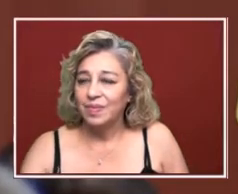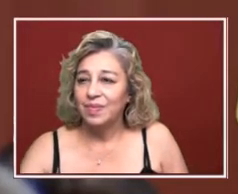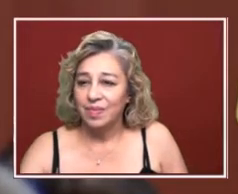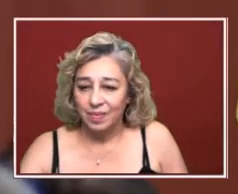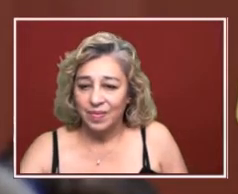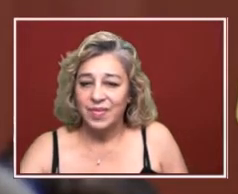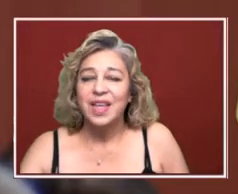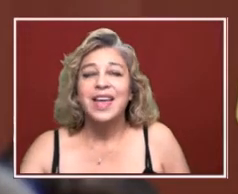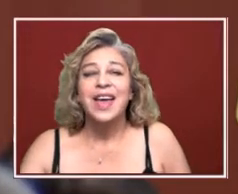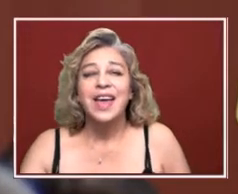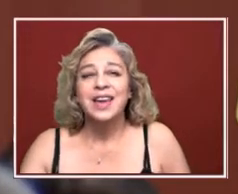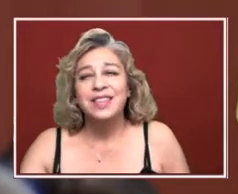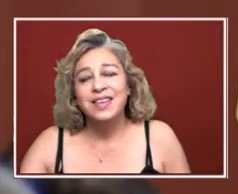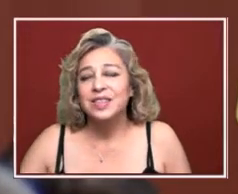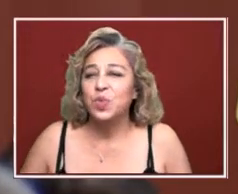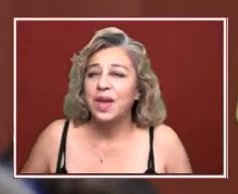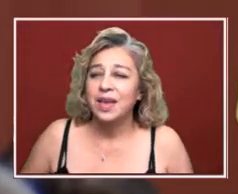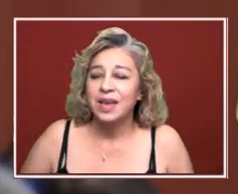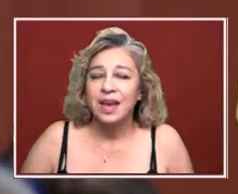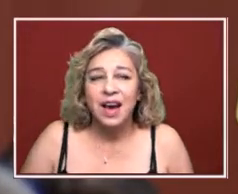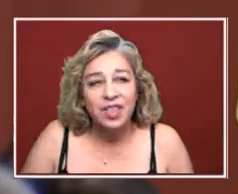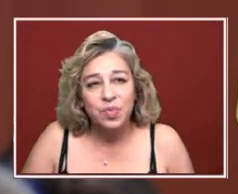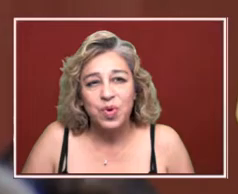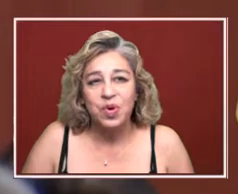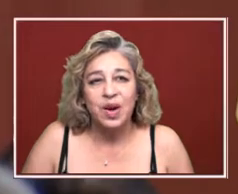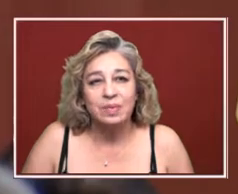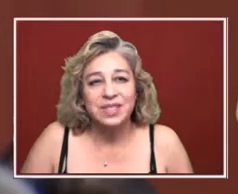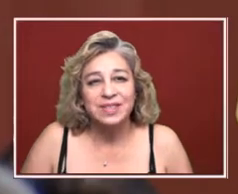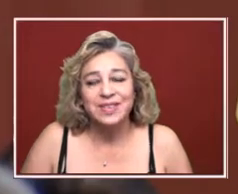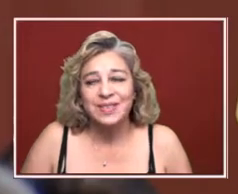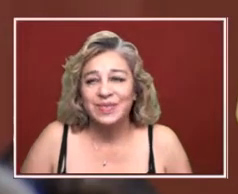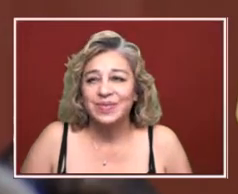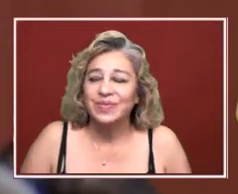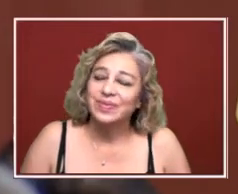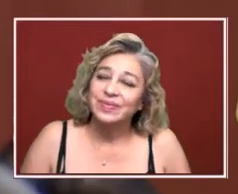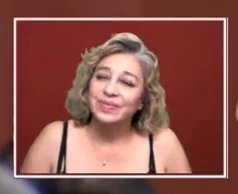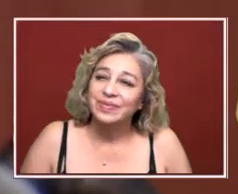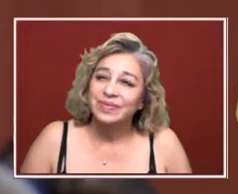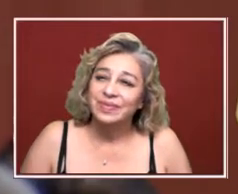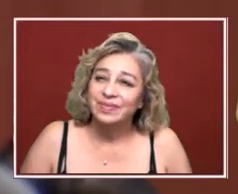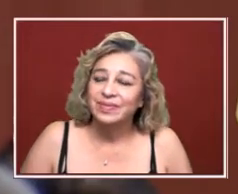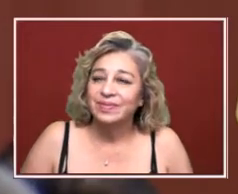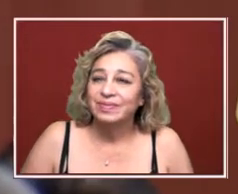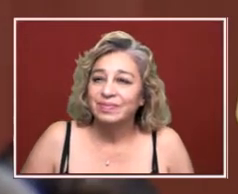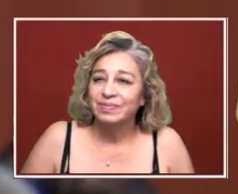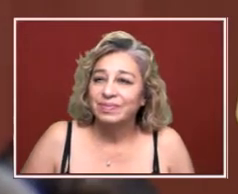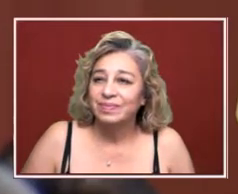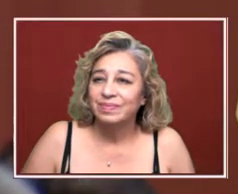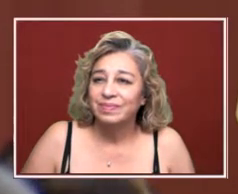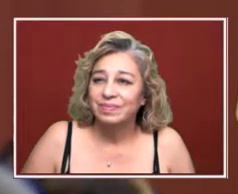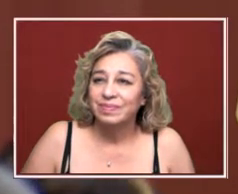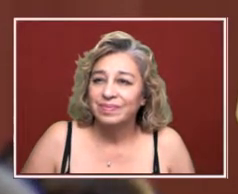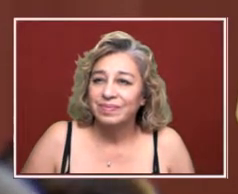otros programas. And in this way, other programs. Hay